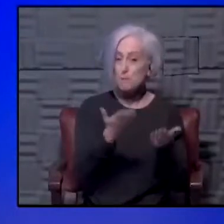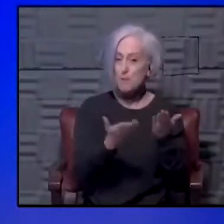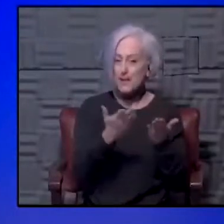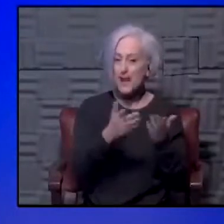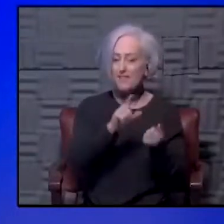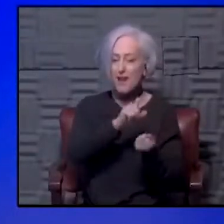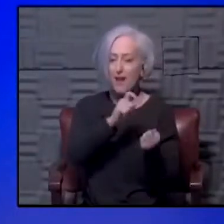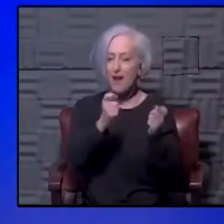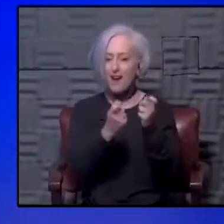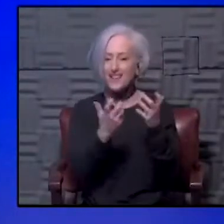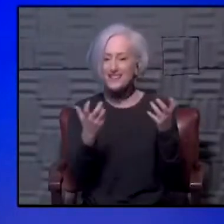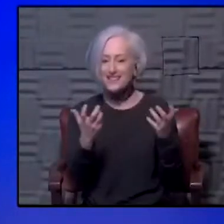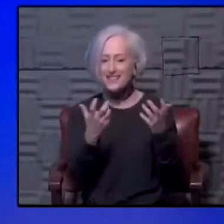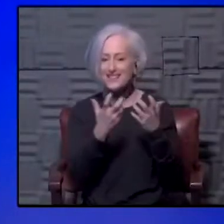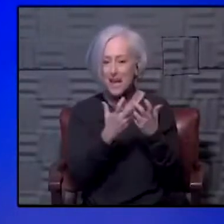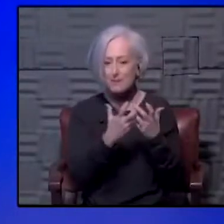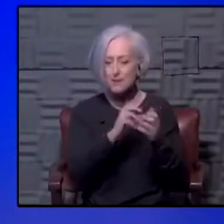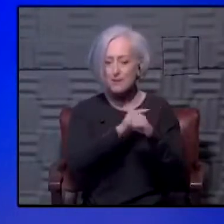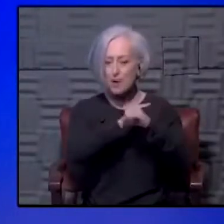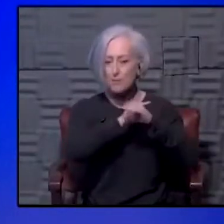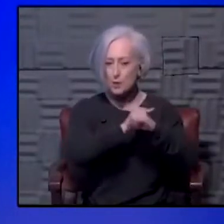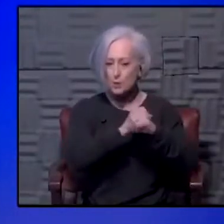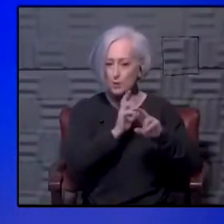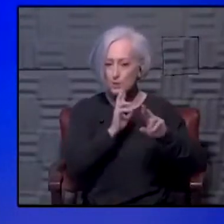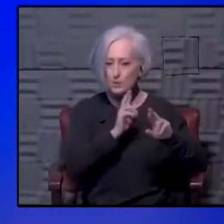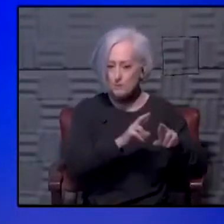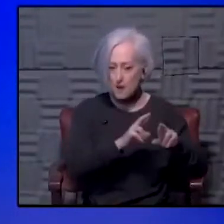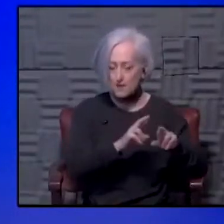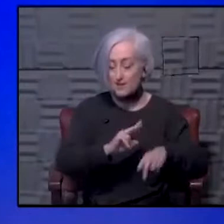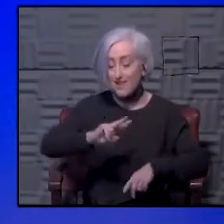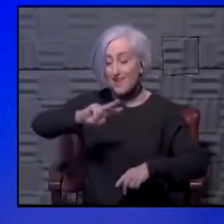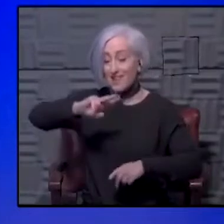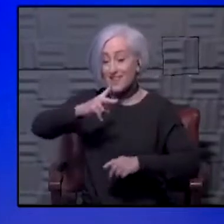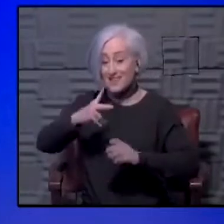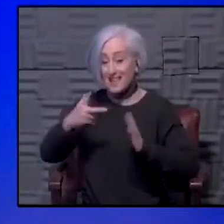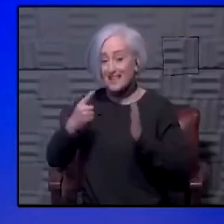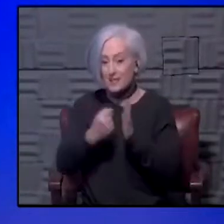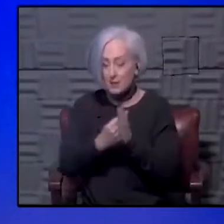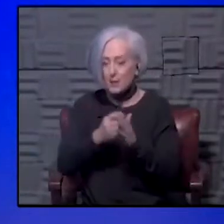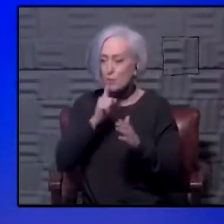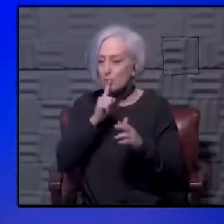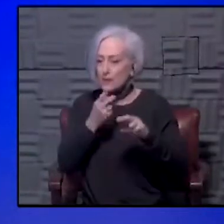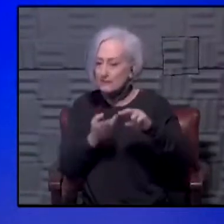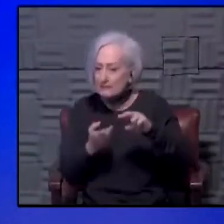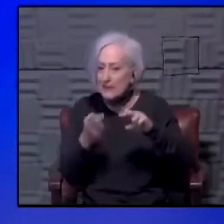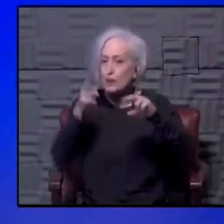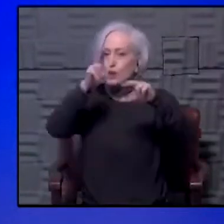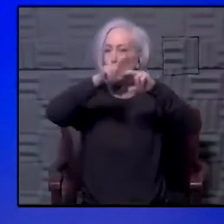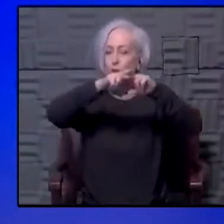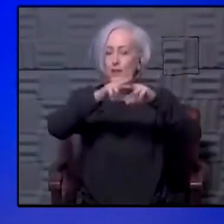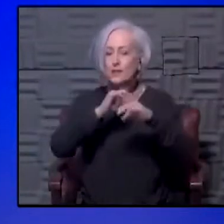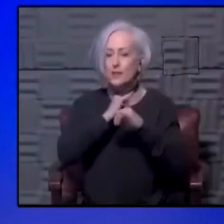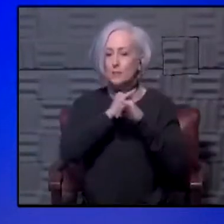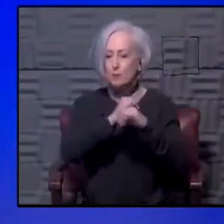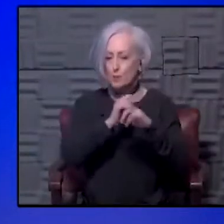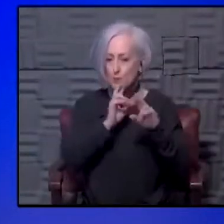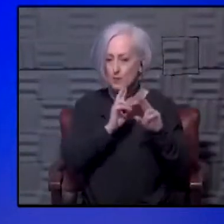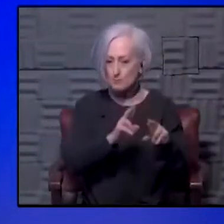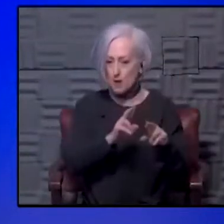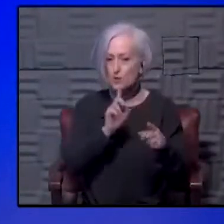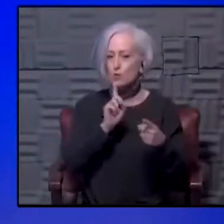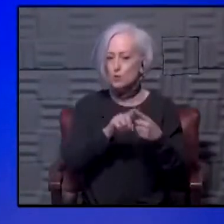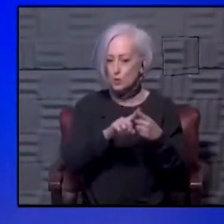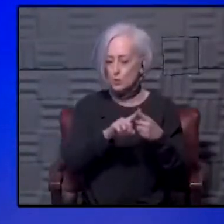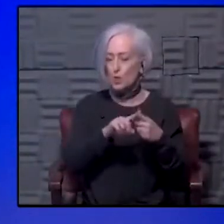immune response. With that second dose, you really start to rev up and boost that adaptive immune response specifically to that spike protein.